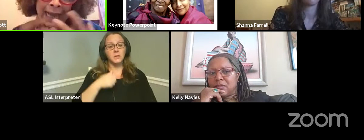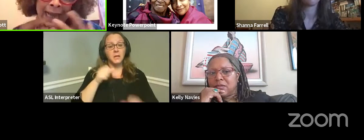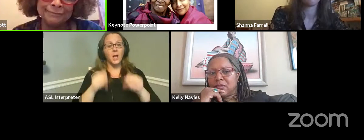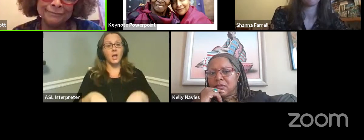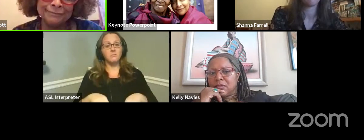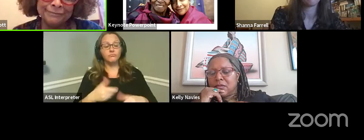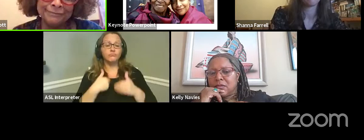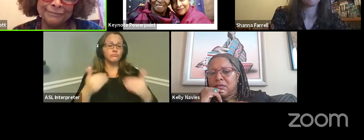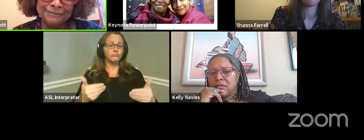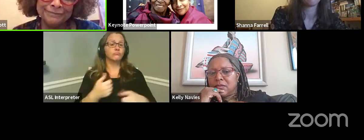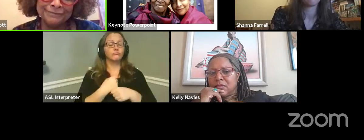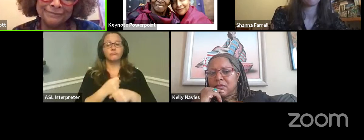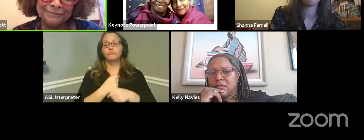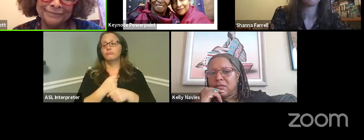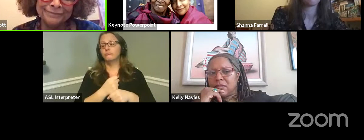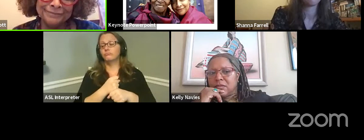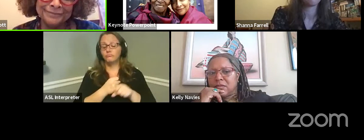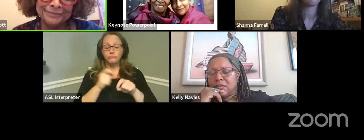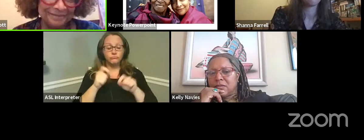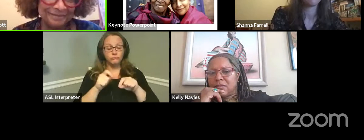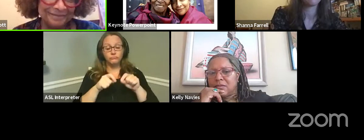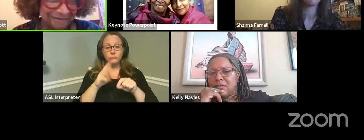I got it.